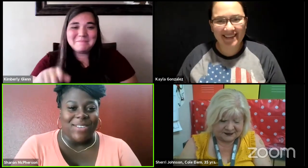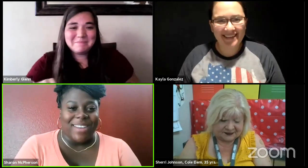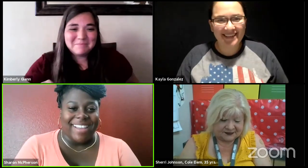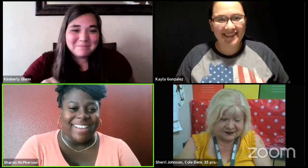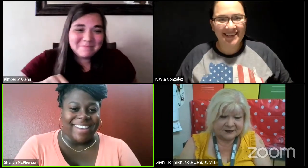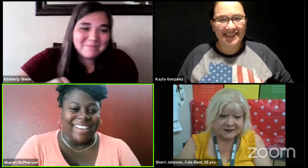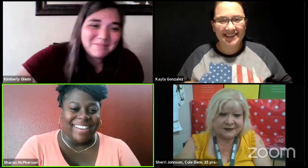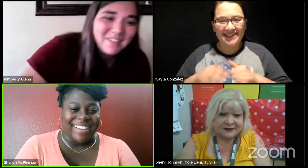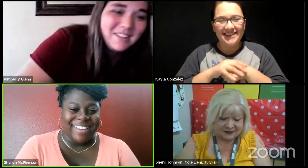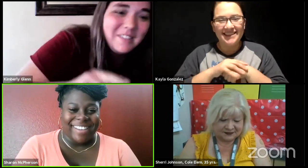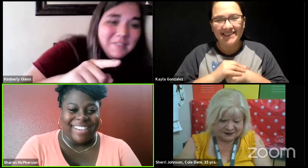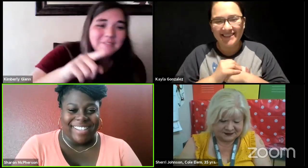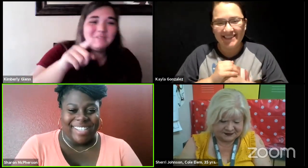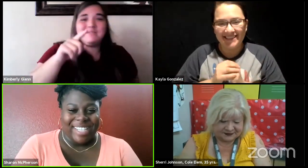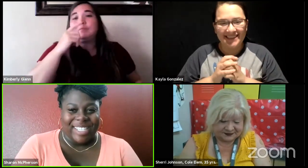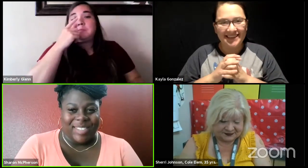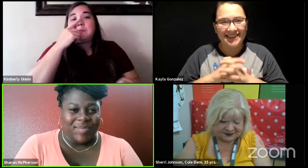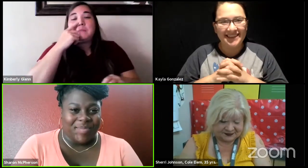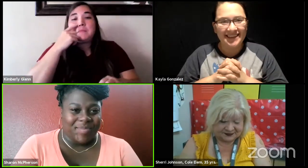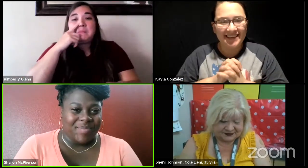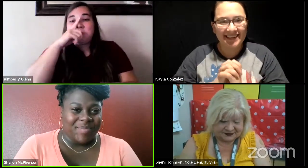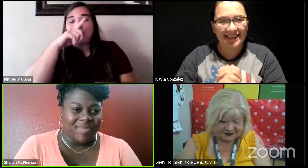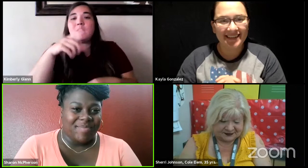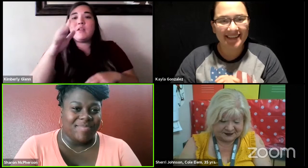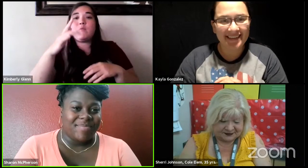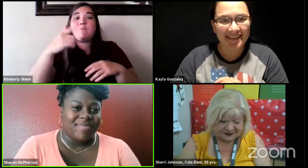Okay, thank you, Kayla.